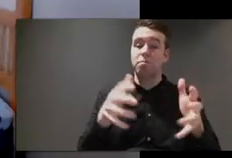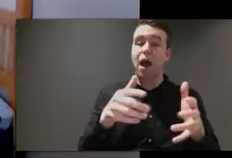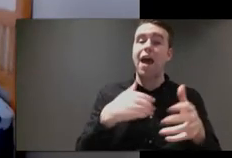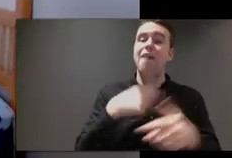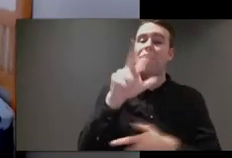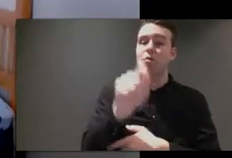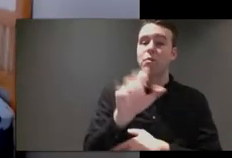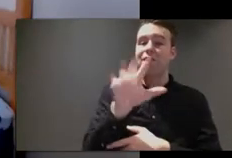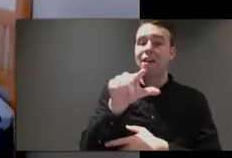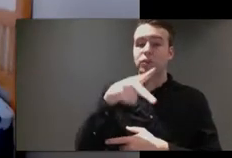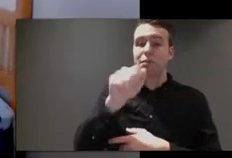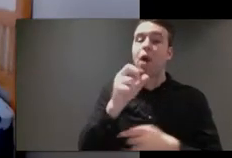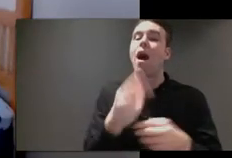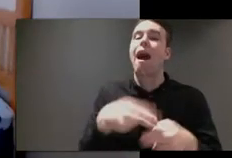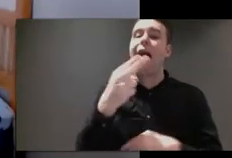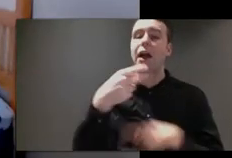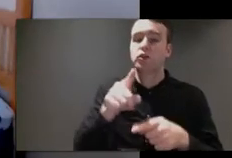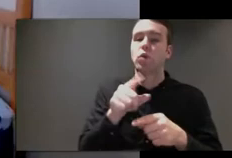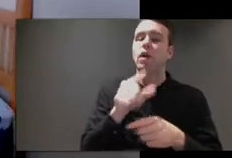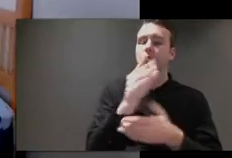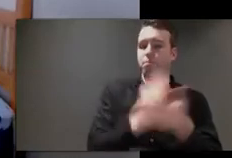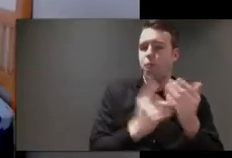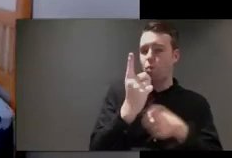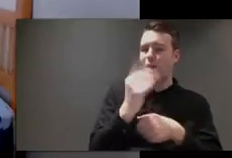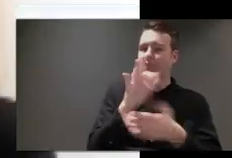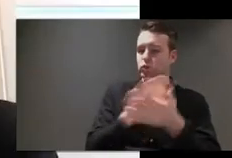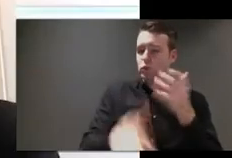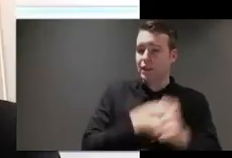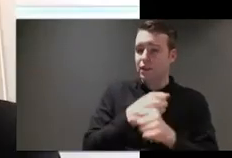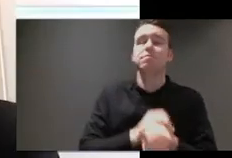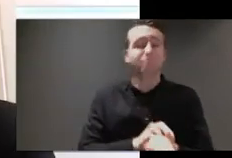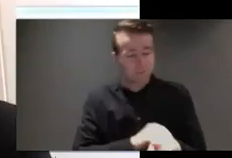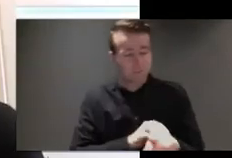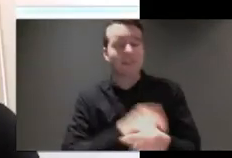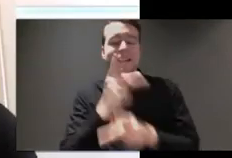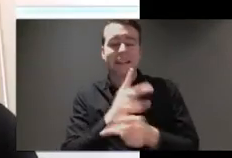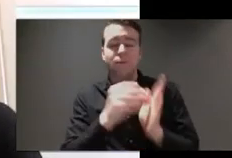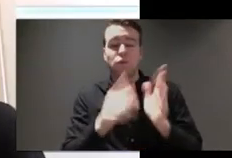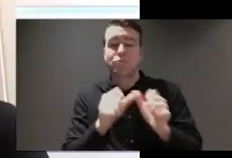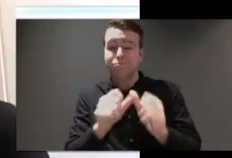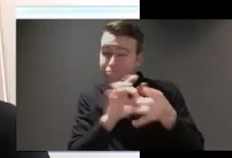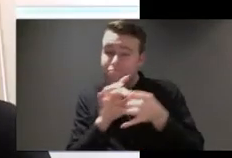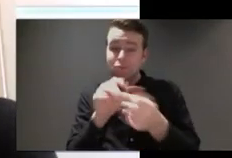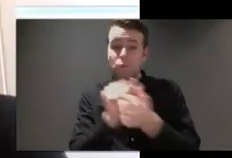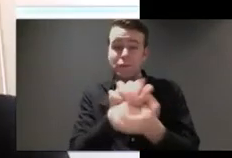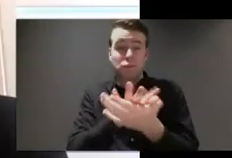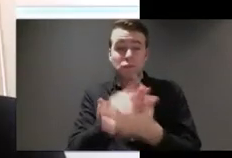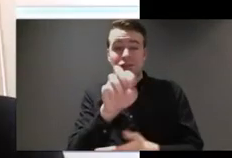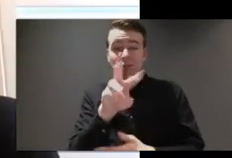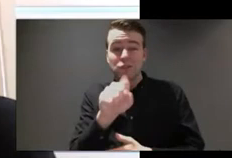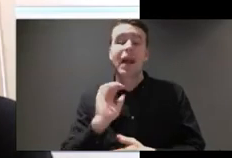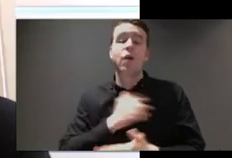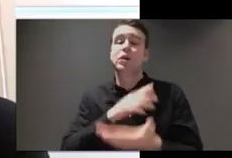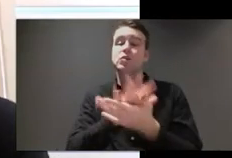a 3.5 GPA or higher during quarter one of this school year. To keep students unified and up to date on school news, our